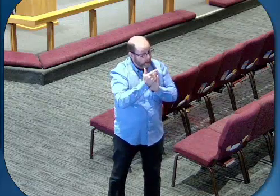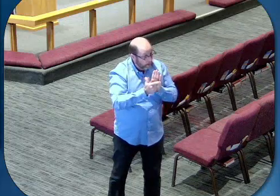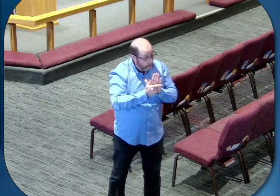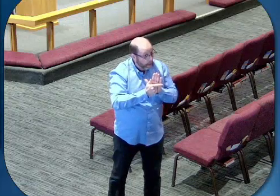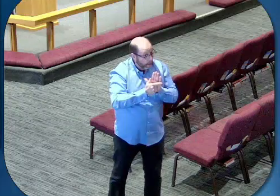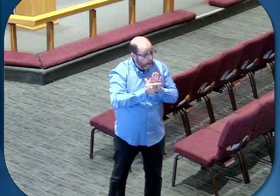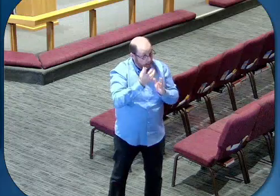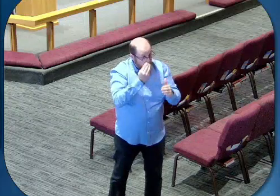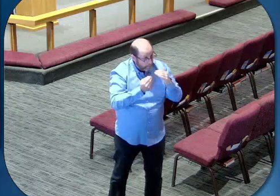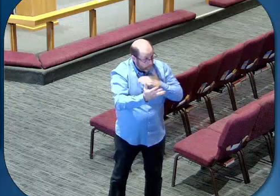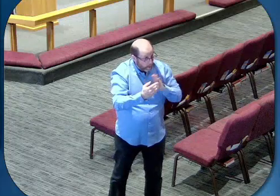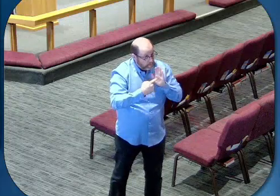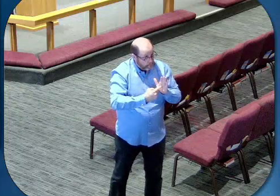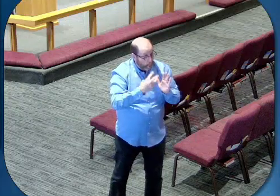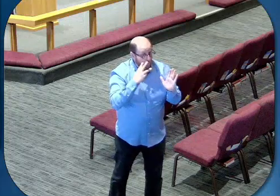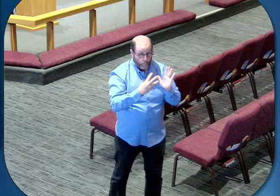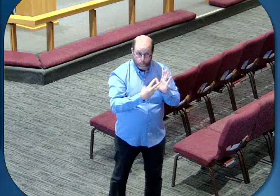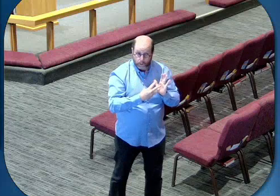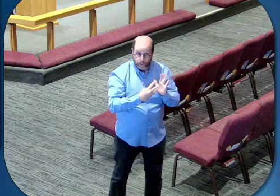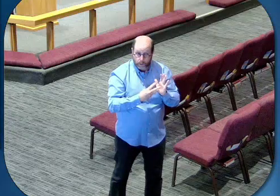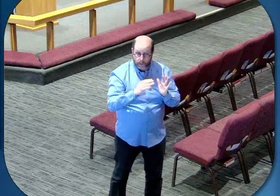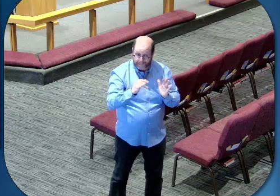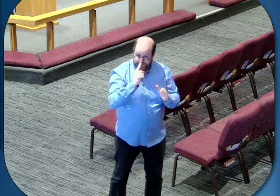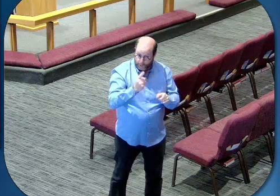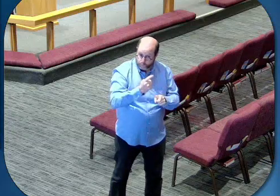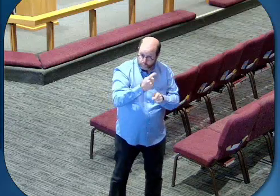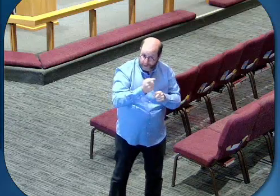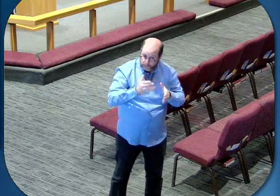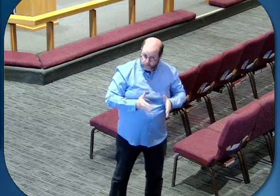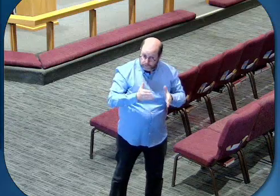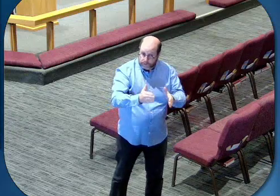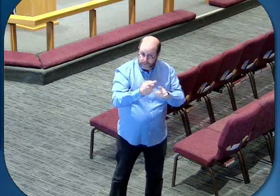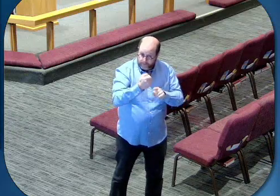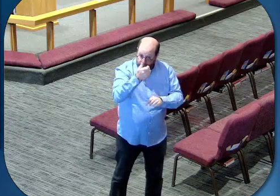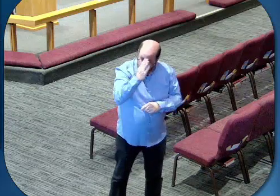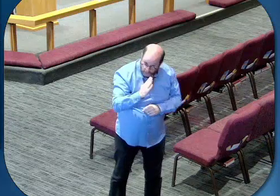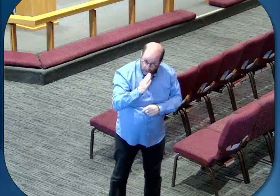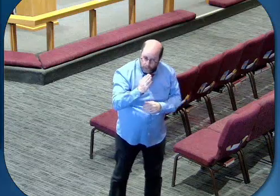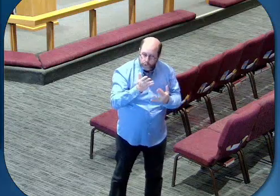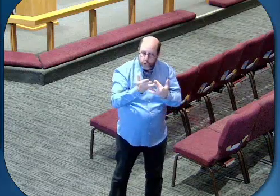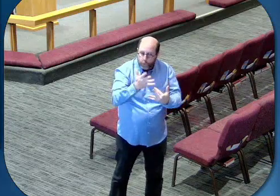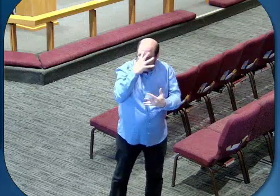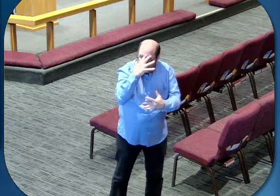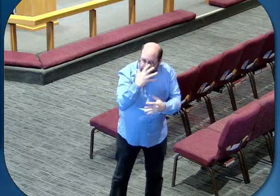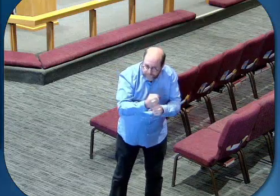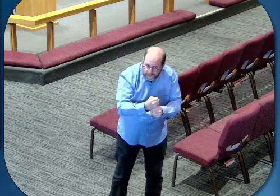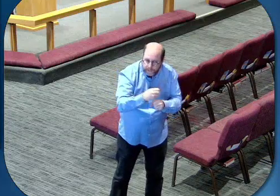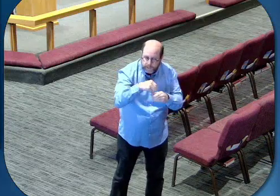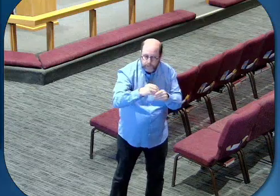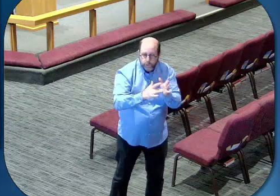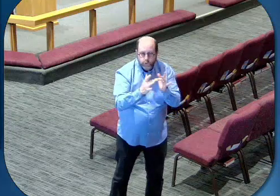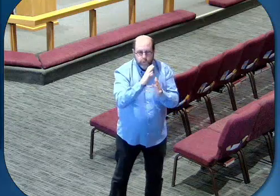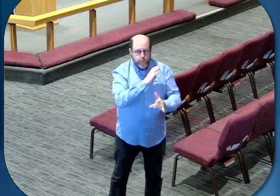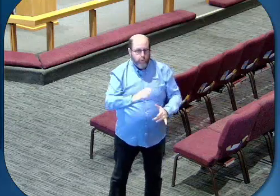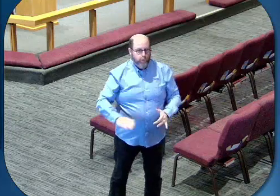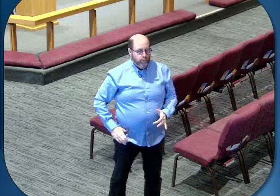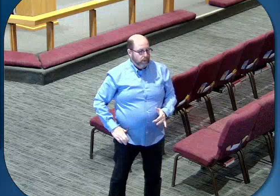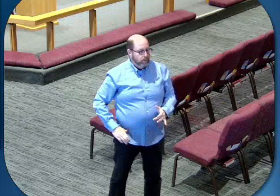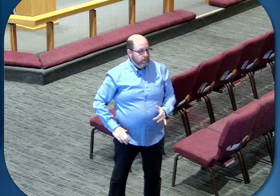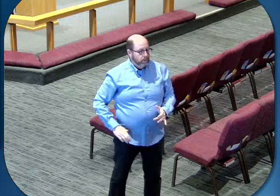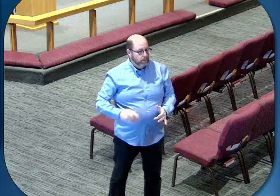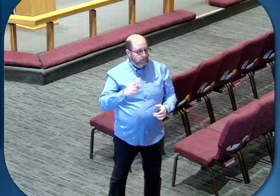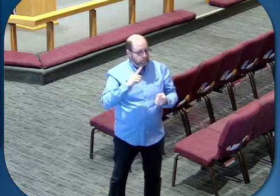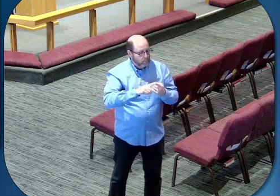bear witness to it, the righteousness of God through faith in Jesus Christ for all